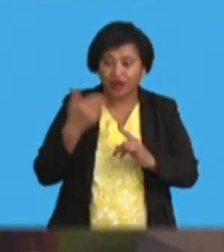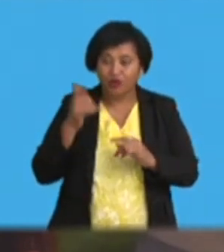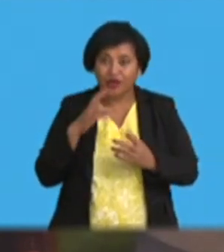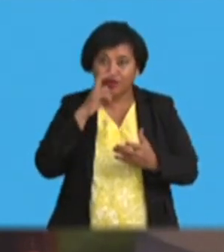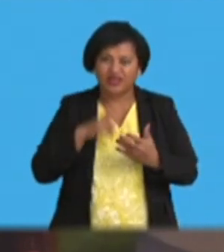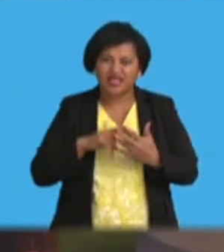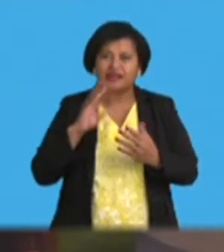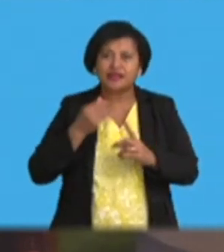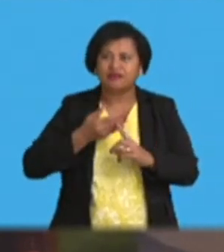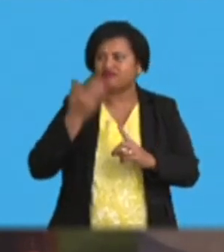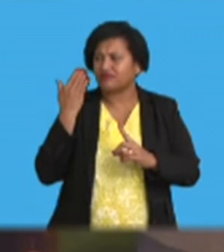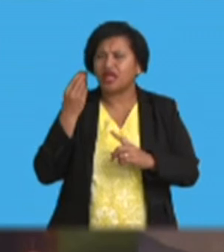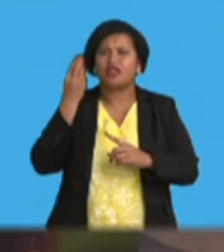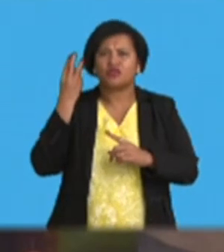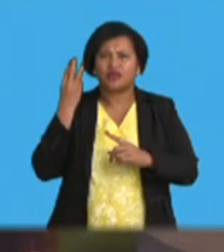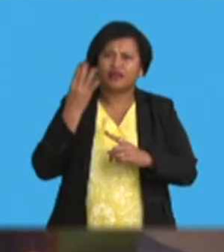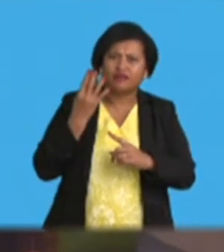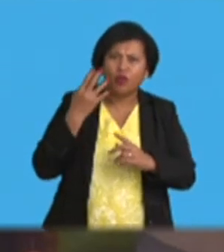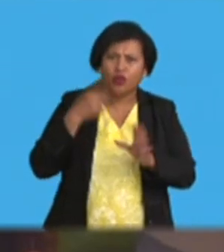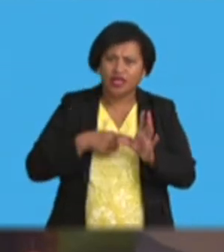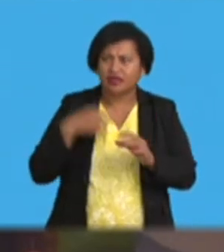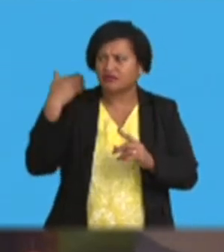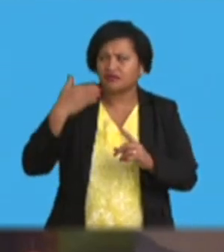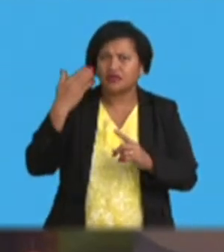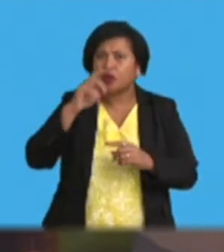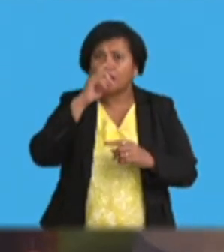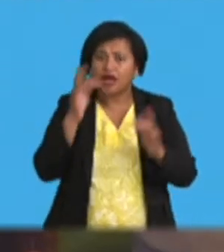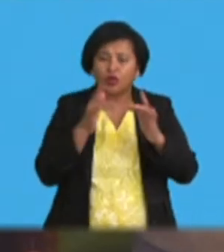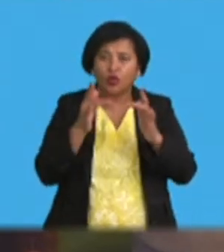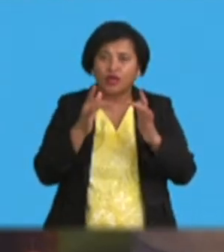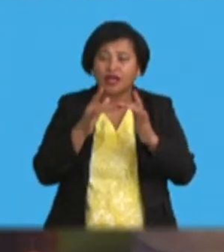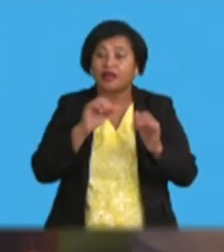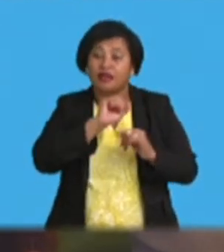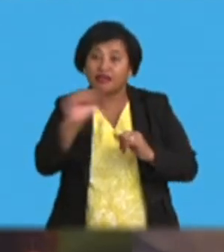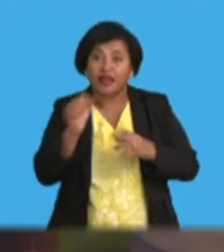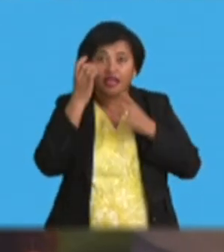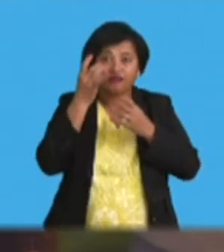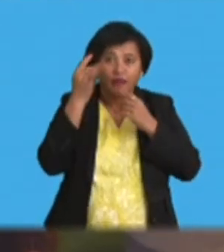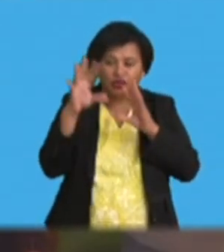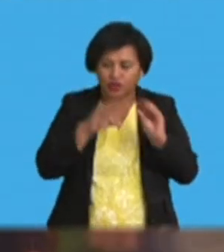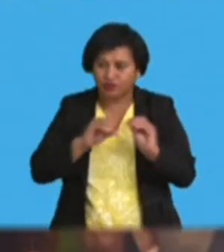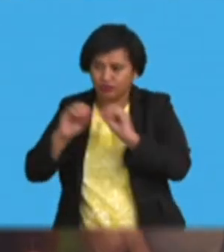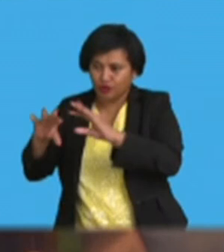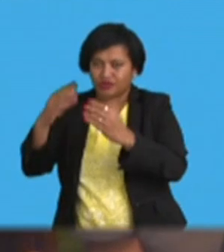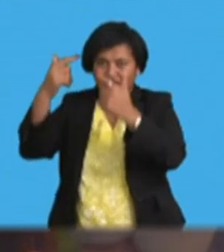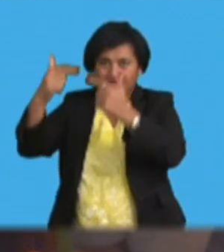maybe 3 or 4 years ago that we have not been able to contact, we keep their details in a separate list, so we can keep as